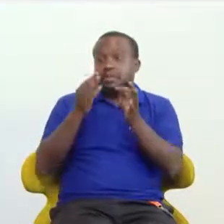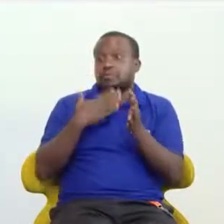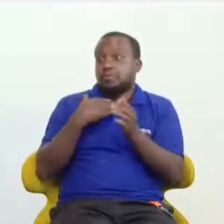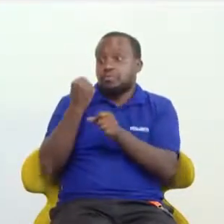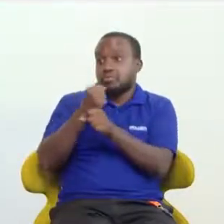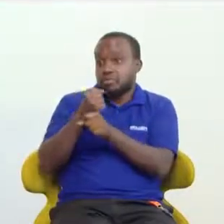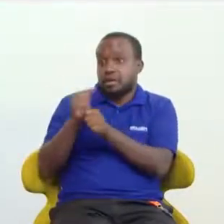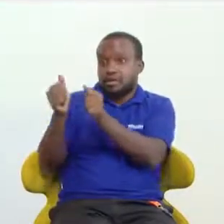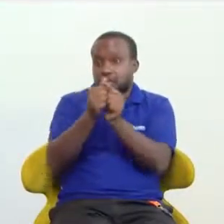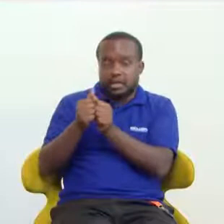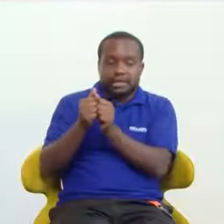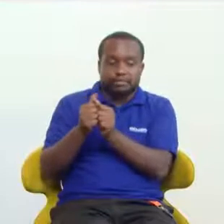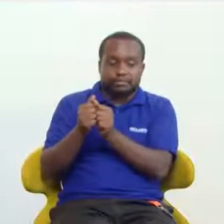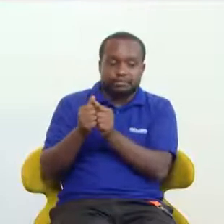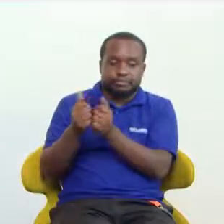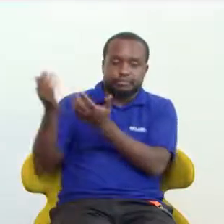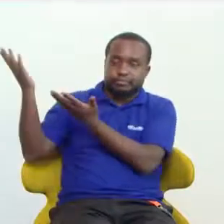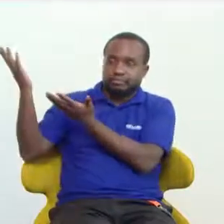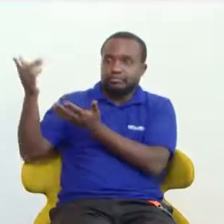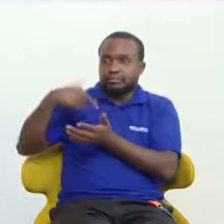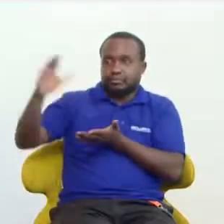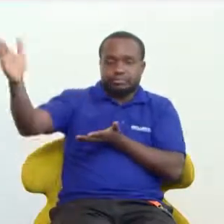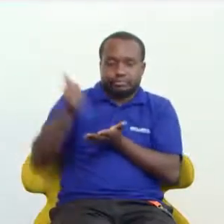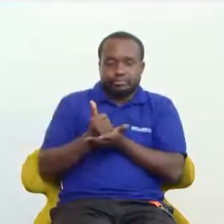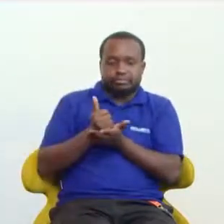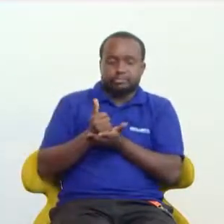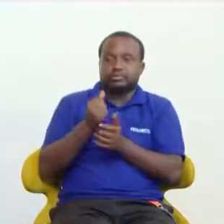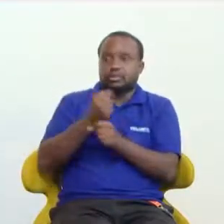things together, pardon a little bit of sales pitch, but we're hiring here.